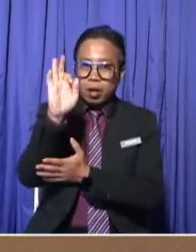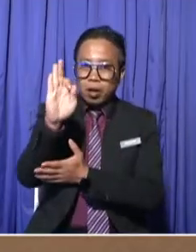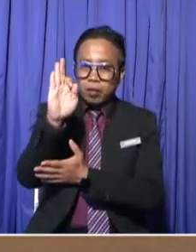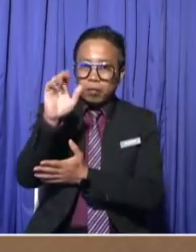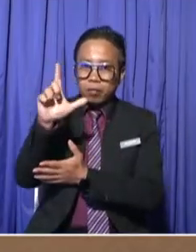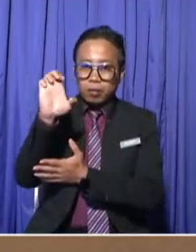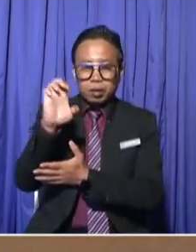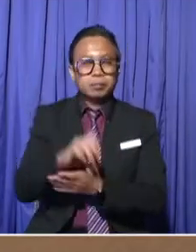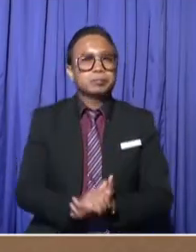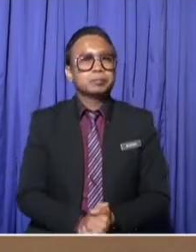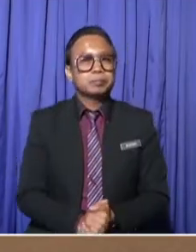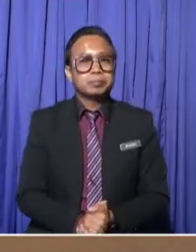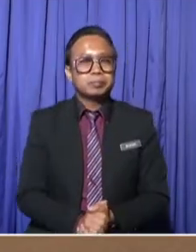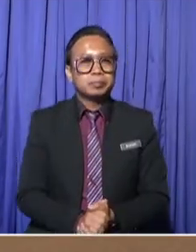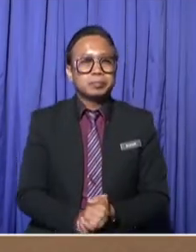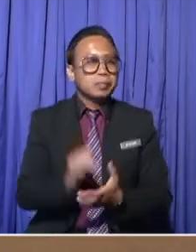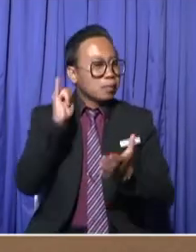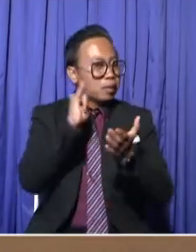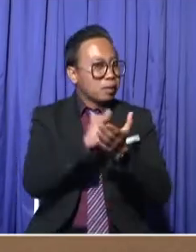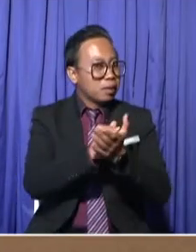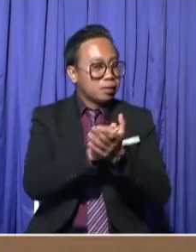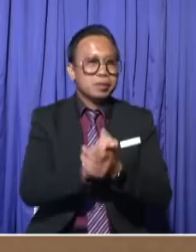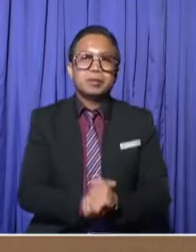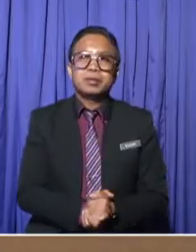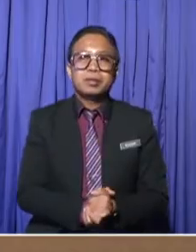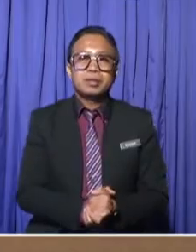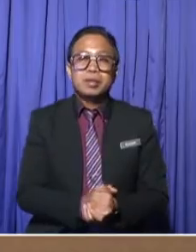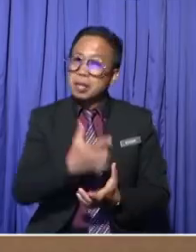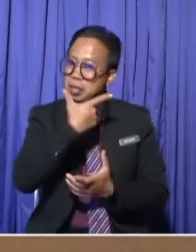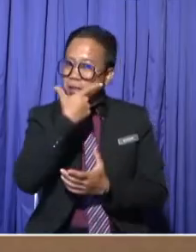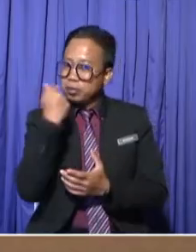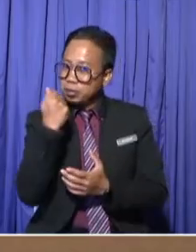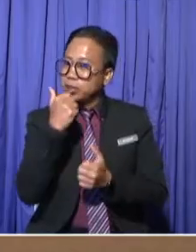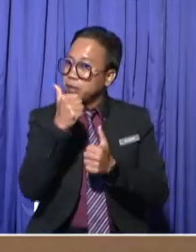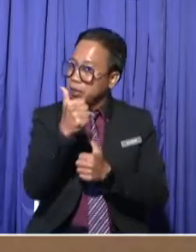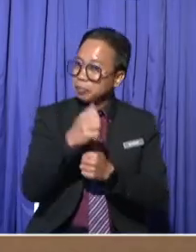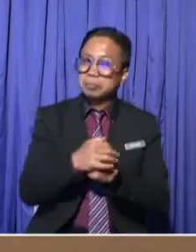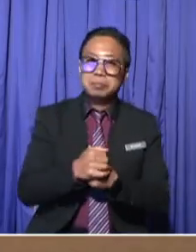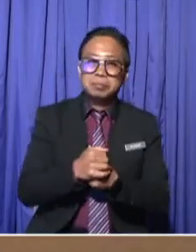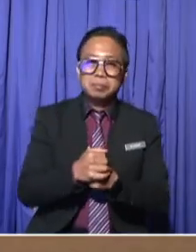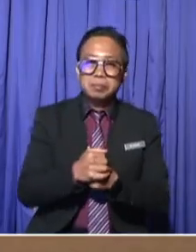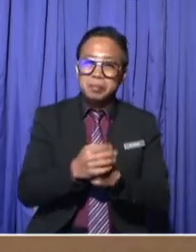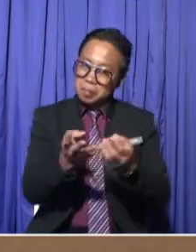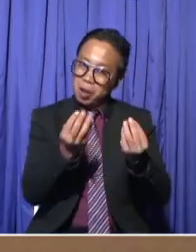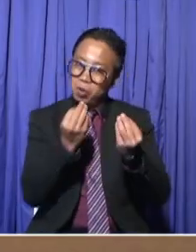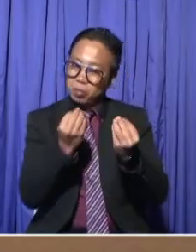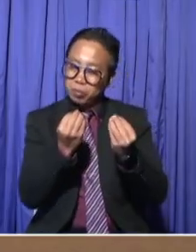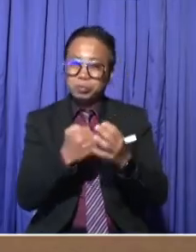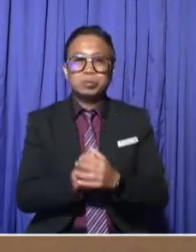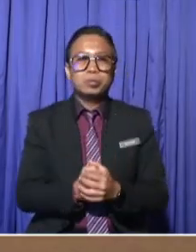This waffle is delicious. You want to have a